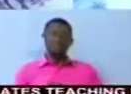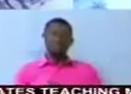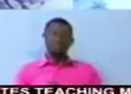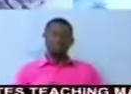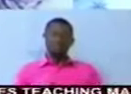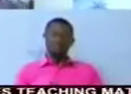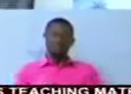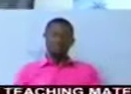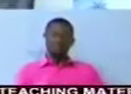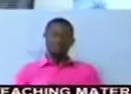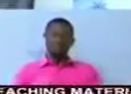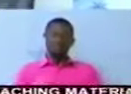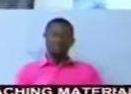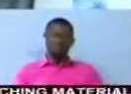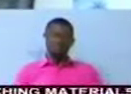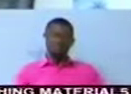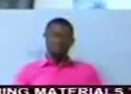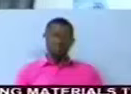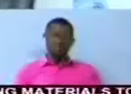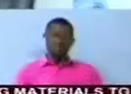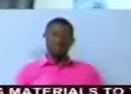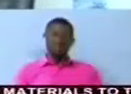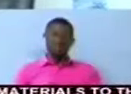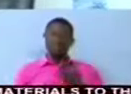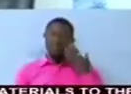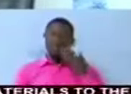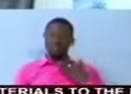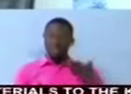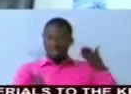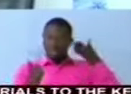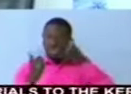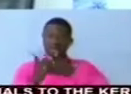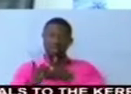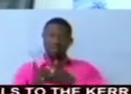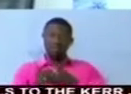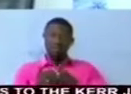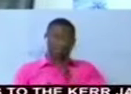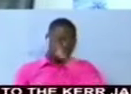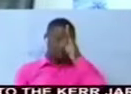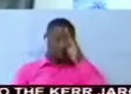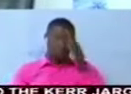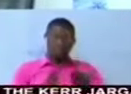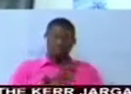sirens. With sirens. When we are almost to Birkama market,